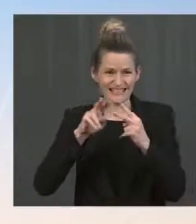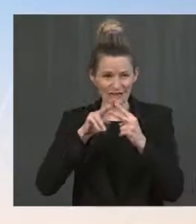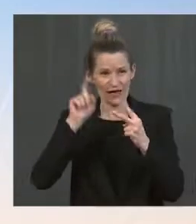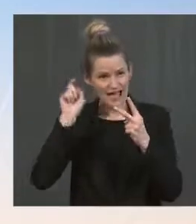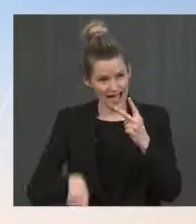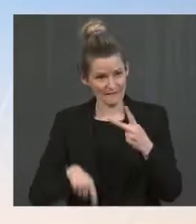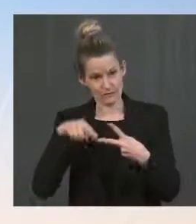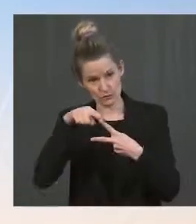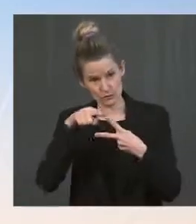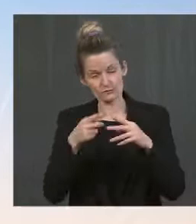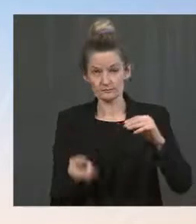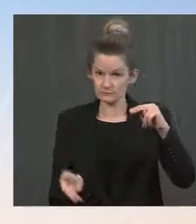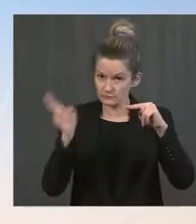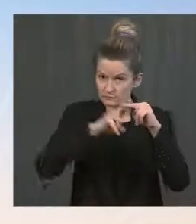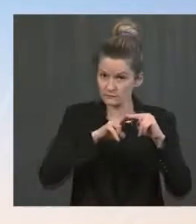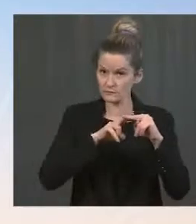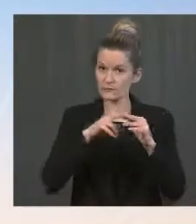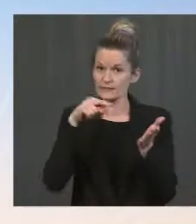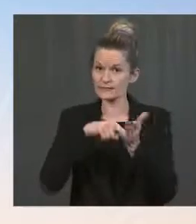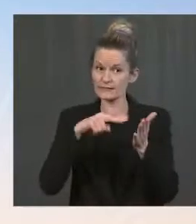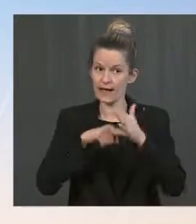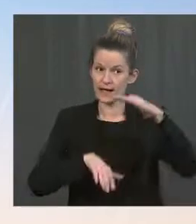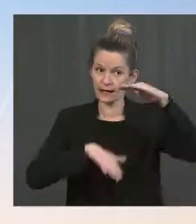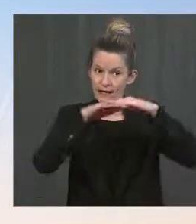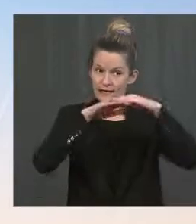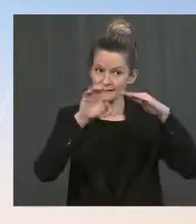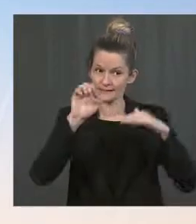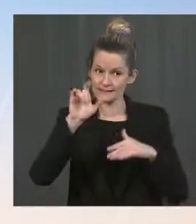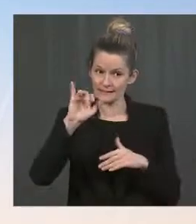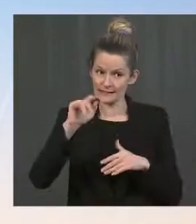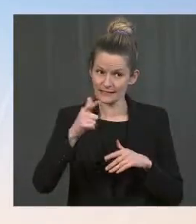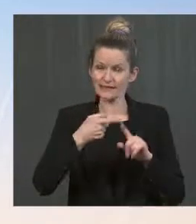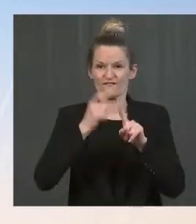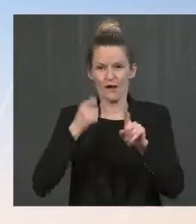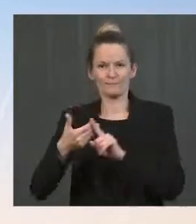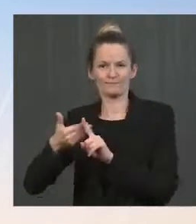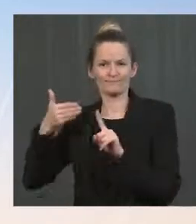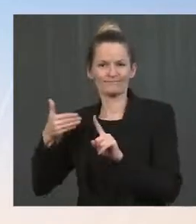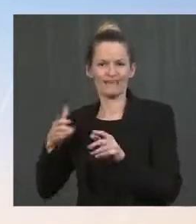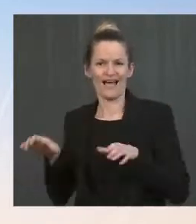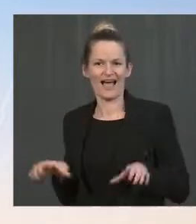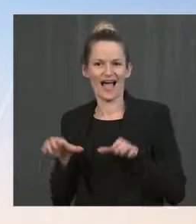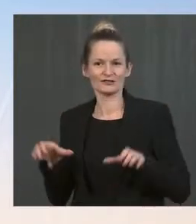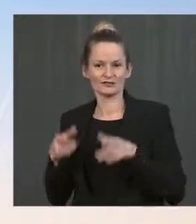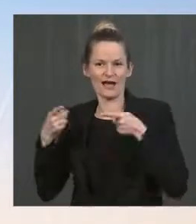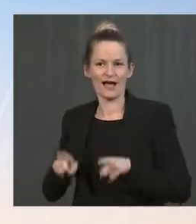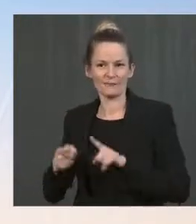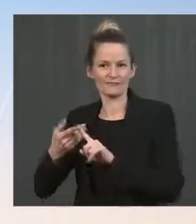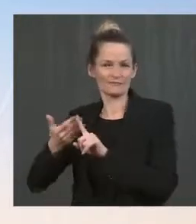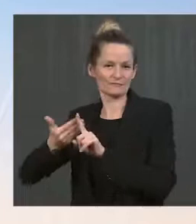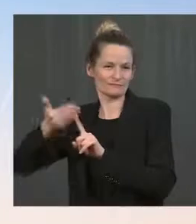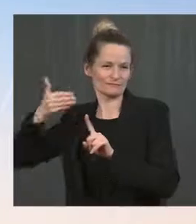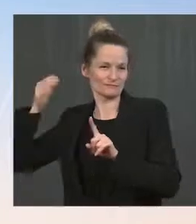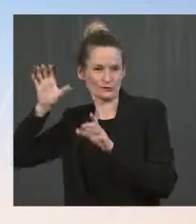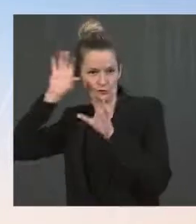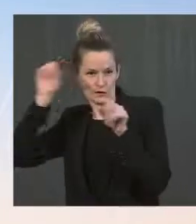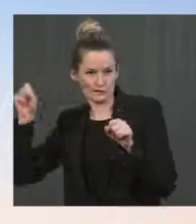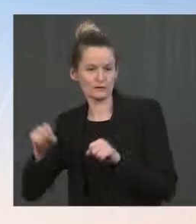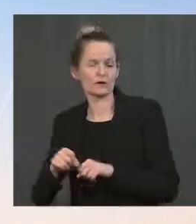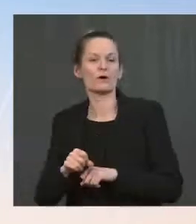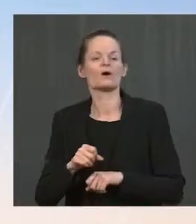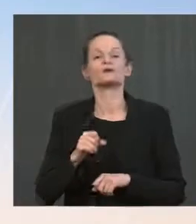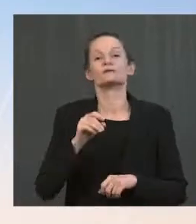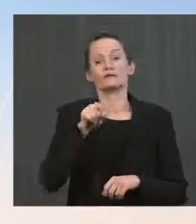of actions already taken. And so our expectation is that Congress will do so, and will do so as it has done historically, as it did three times